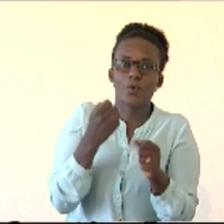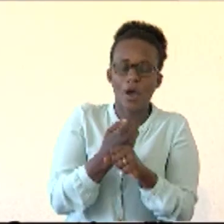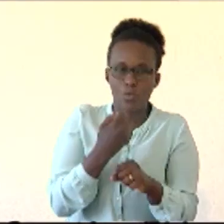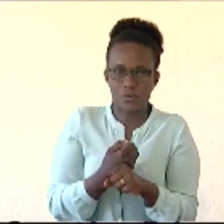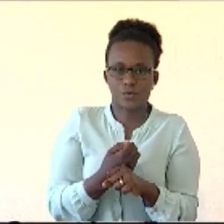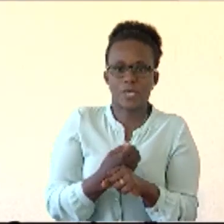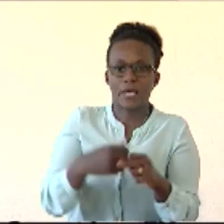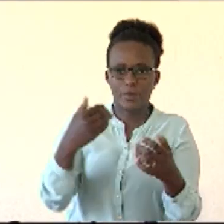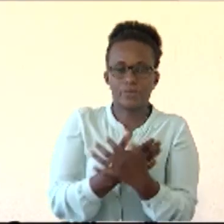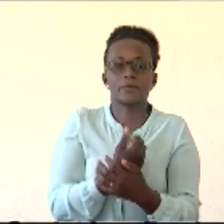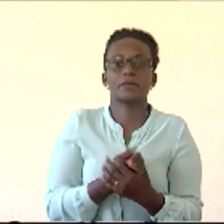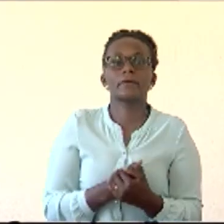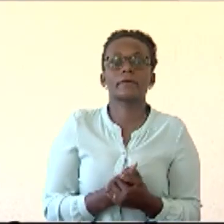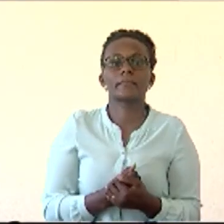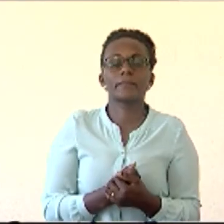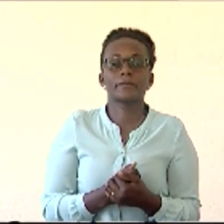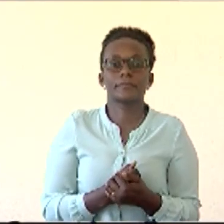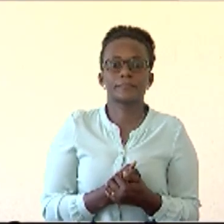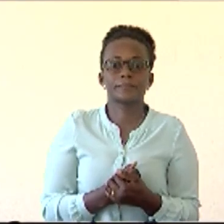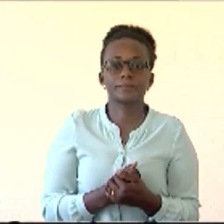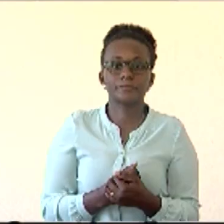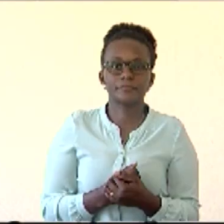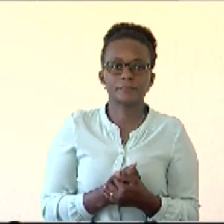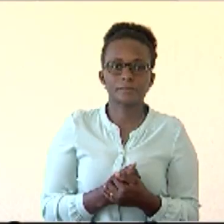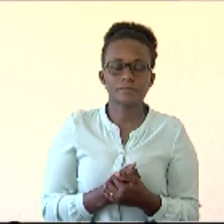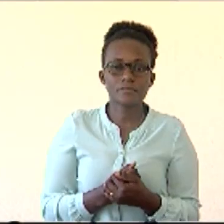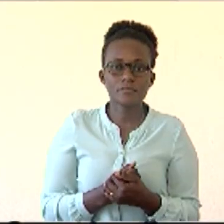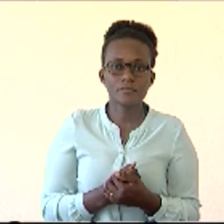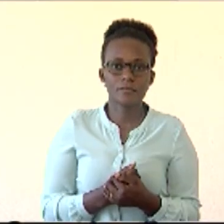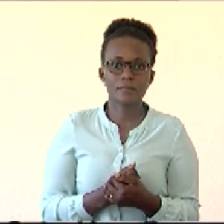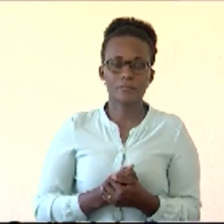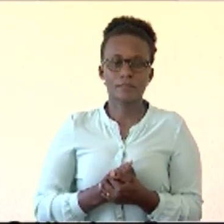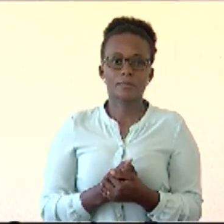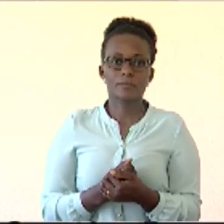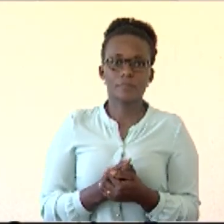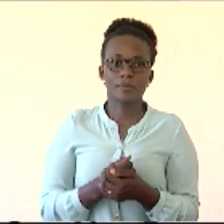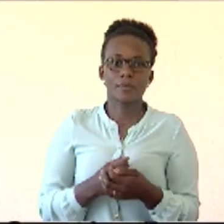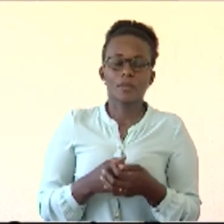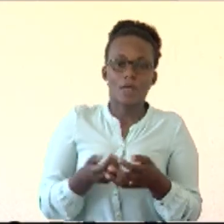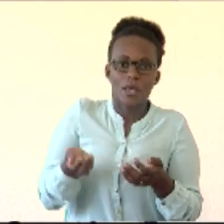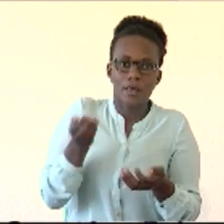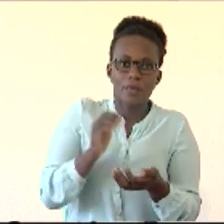very rich, you'll buy a watch that is coated with gold. A thin layer, because